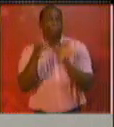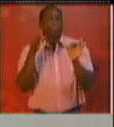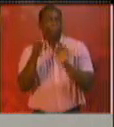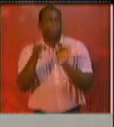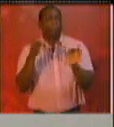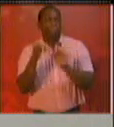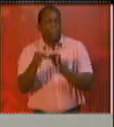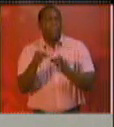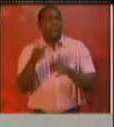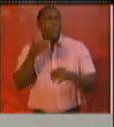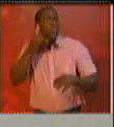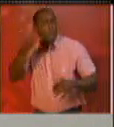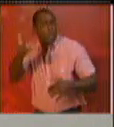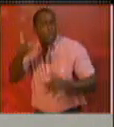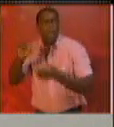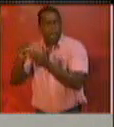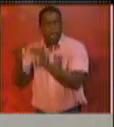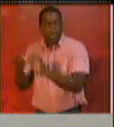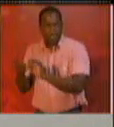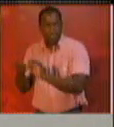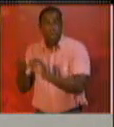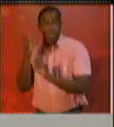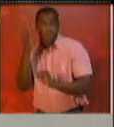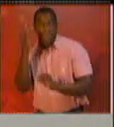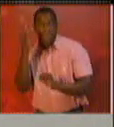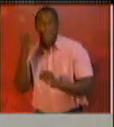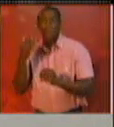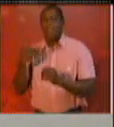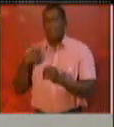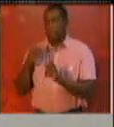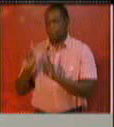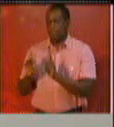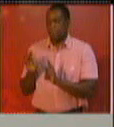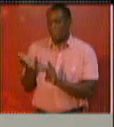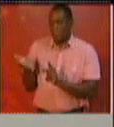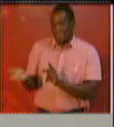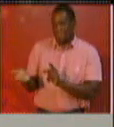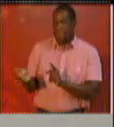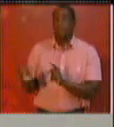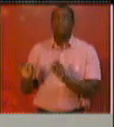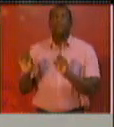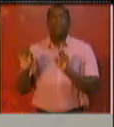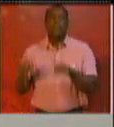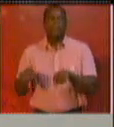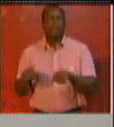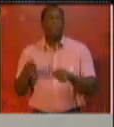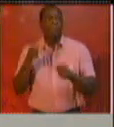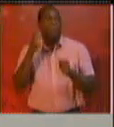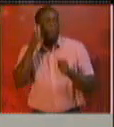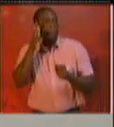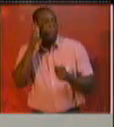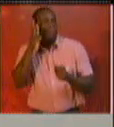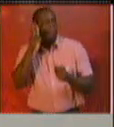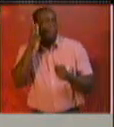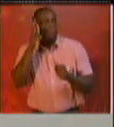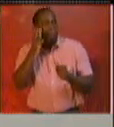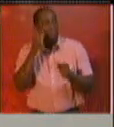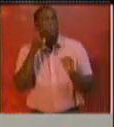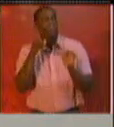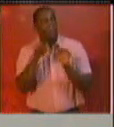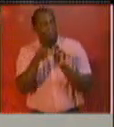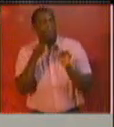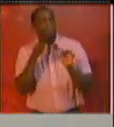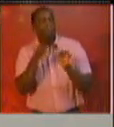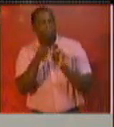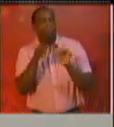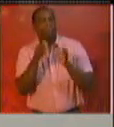individual and redirect them accordingly. At current, we do not have the necessary figures to answer your question specifically in terms